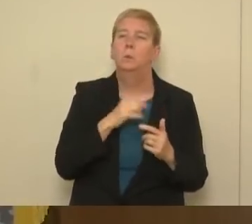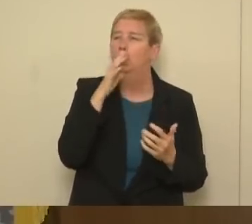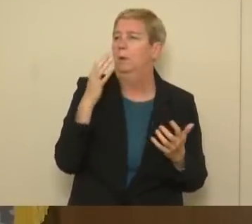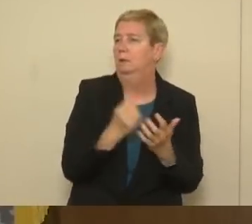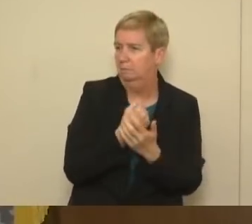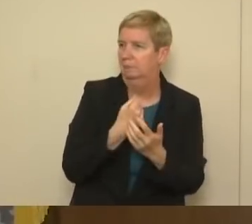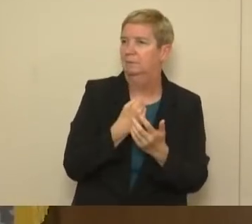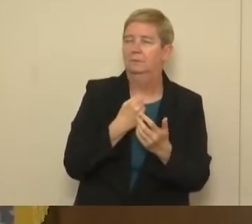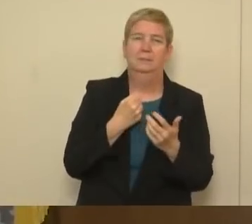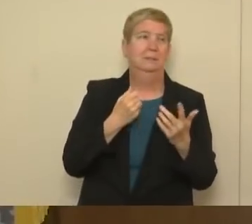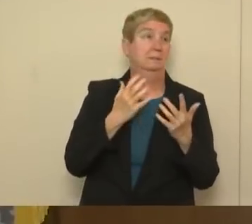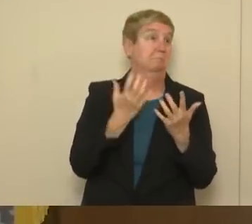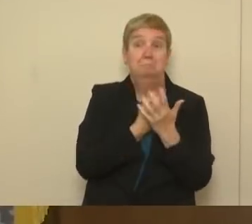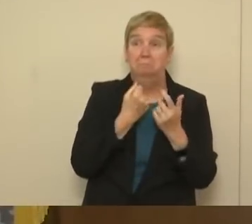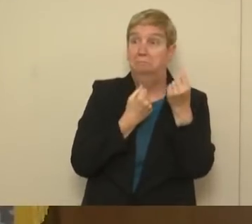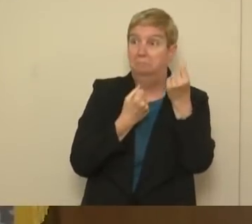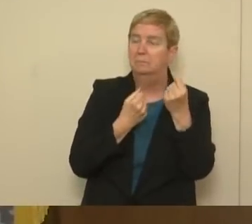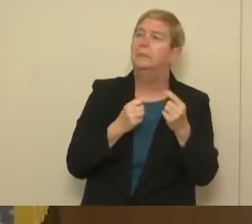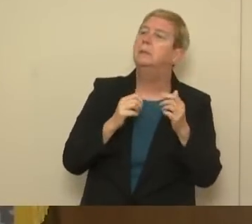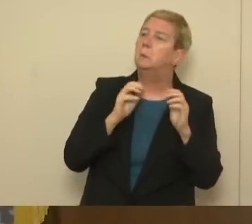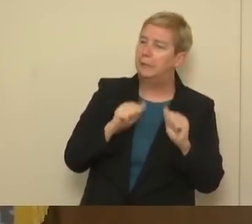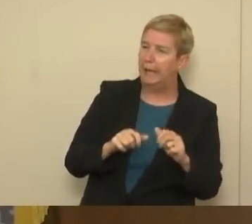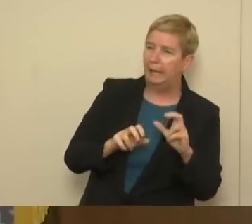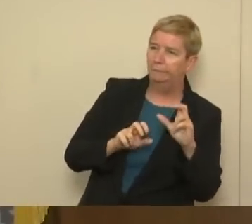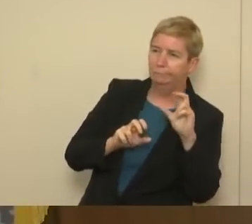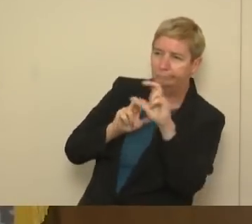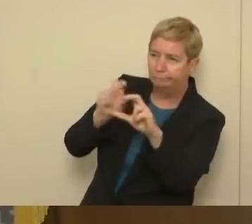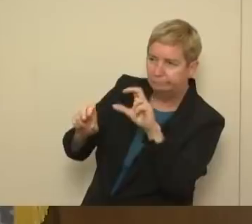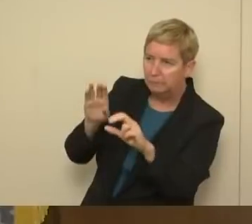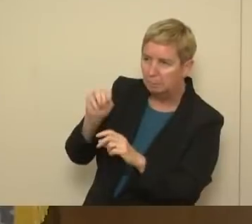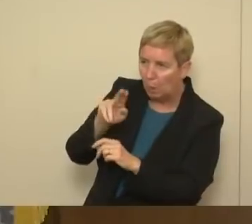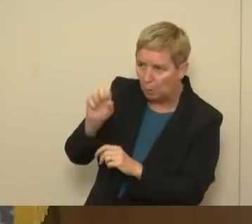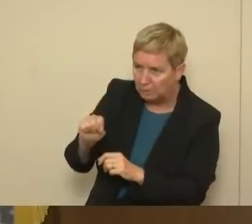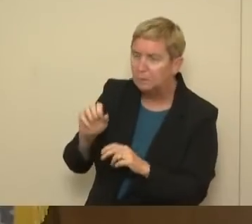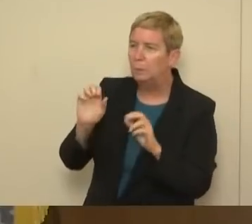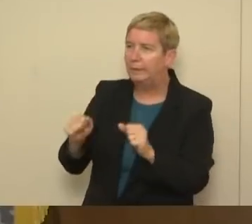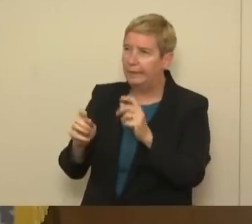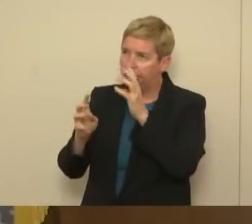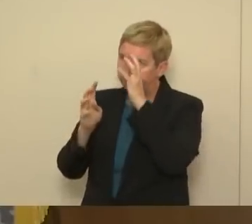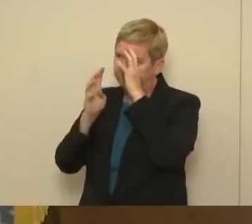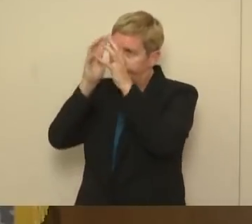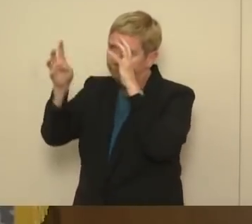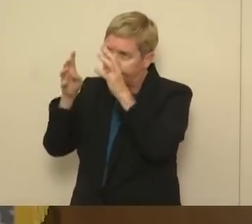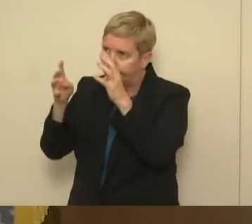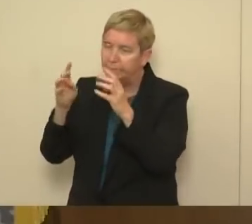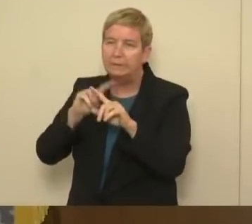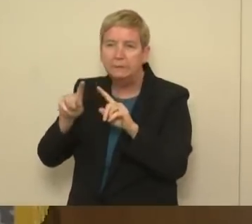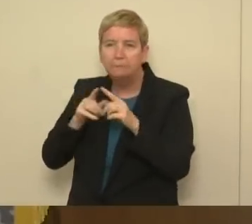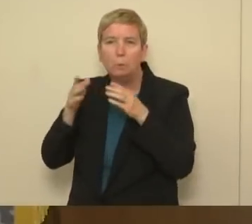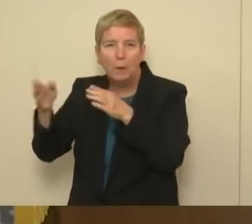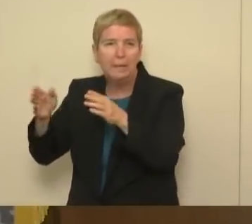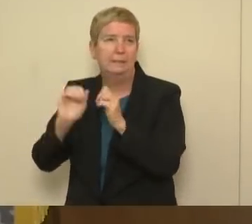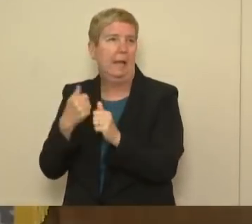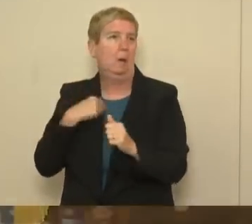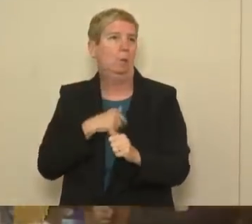embrace that as the flexibility to meet our goals in census reporting.